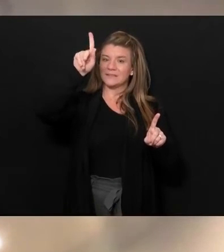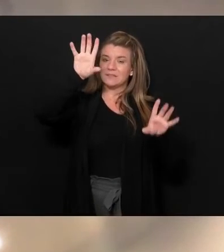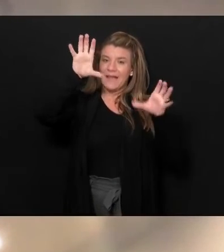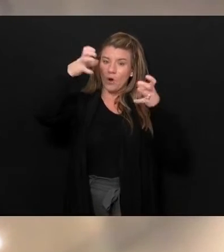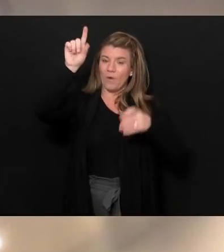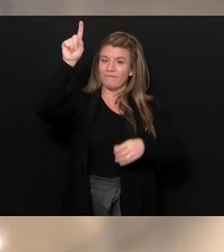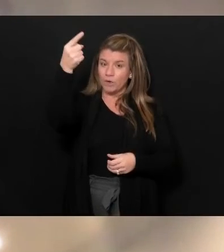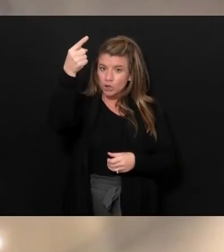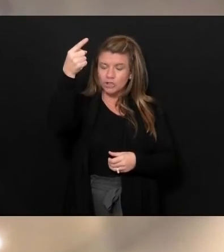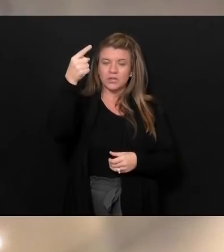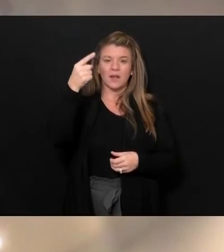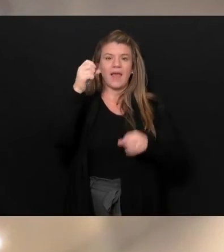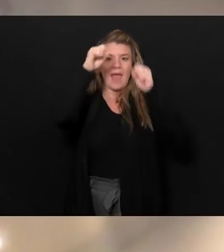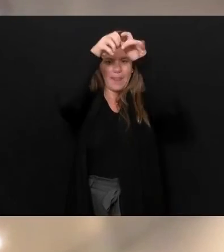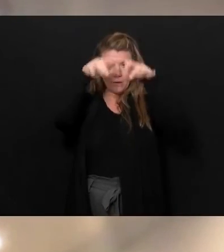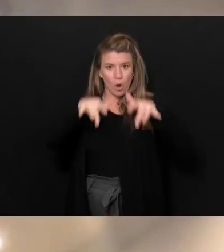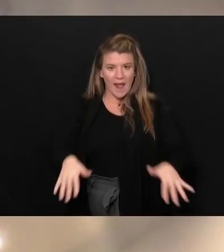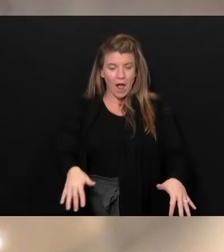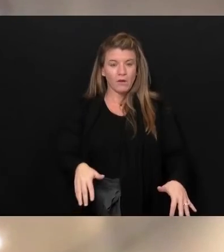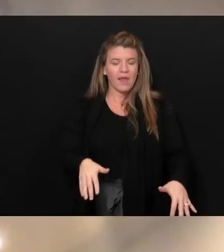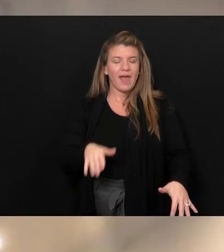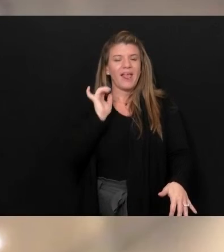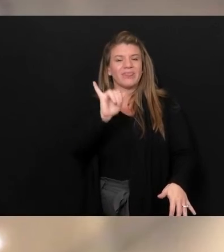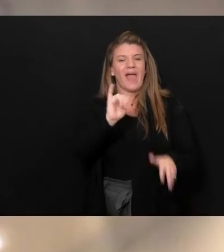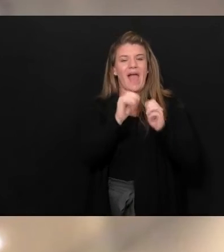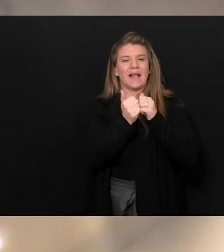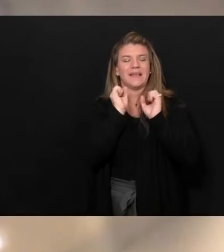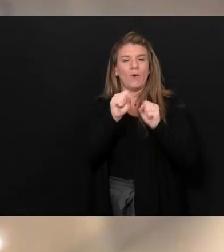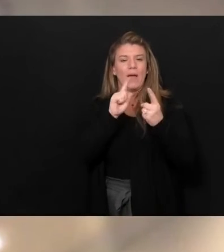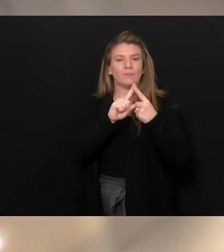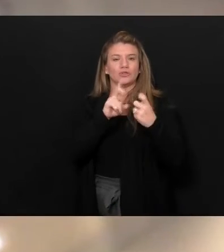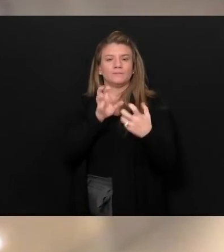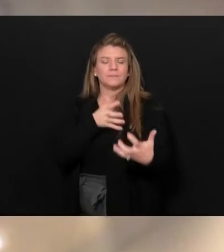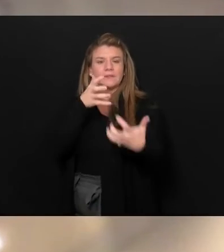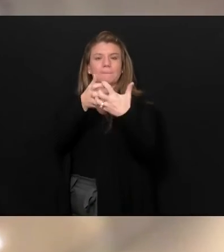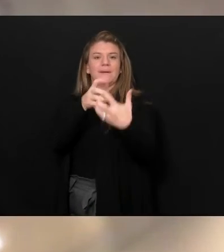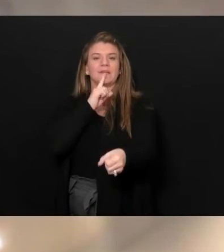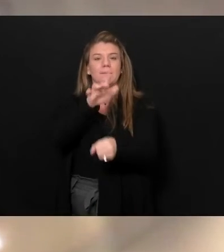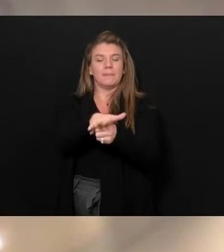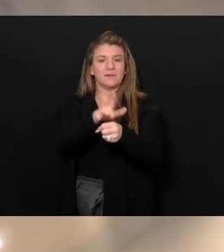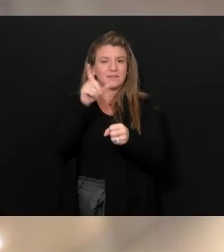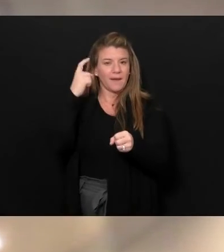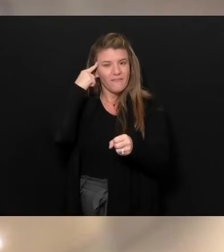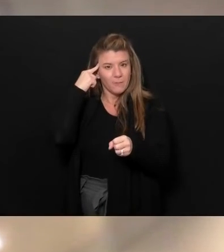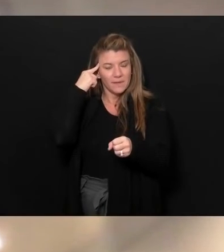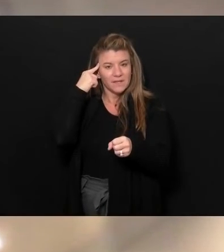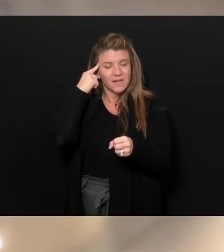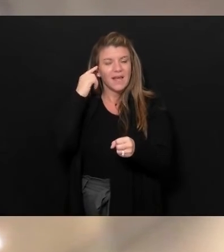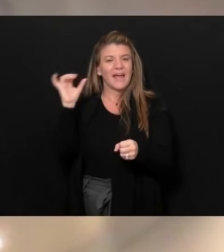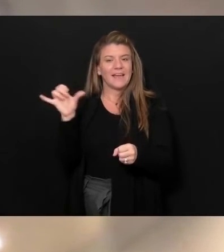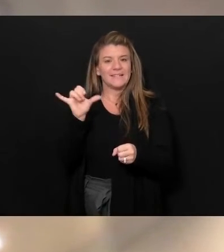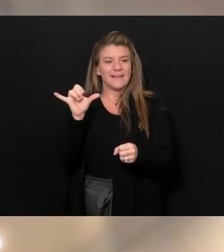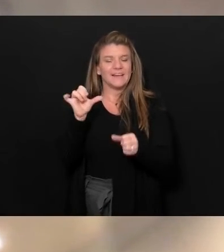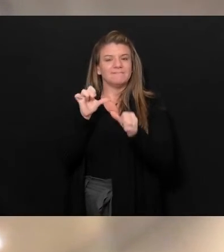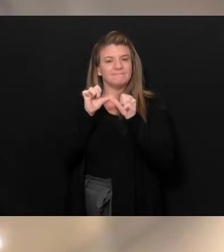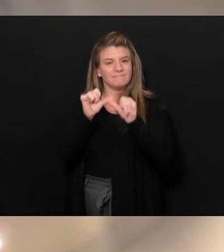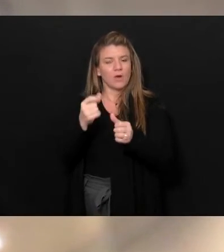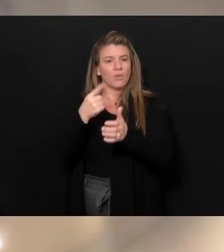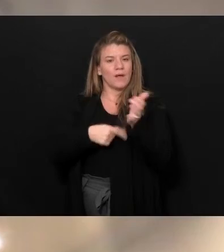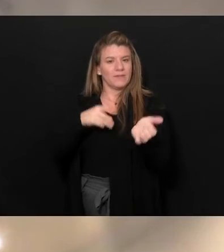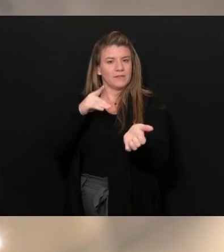I think we're able to meet the commitments of the governor, yet also stay within what Dr.